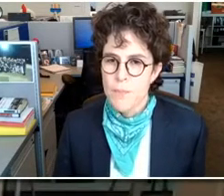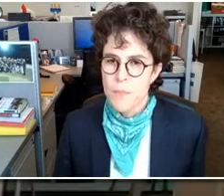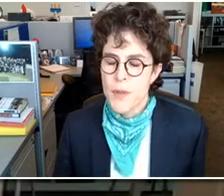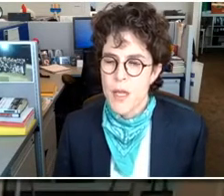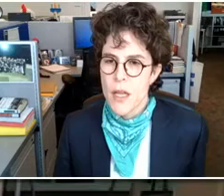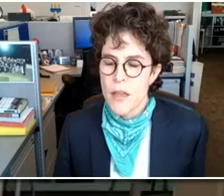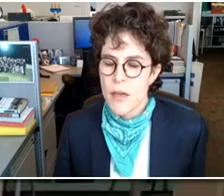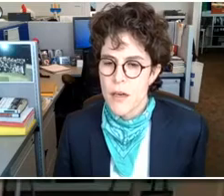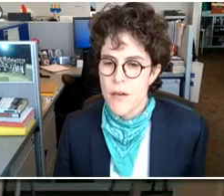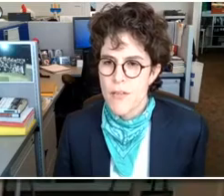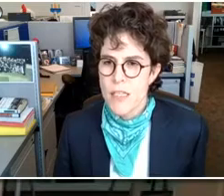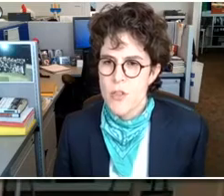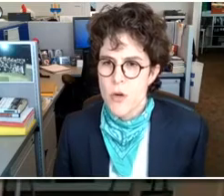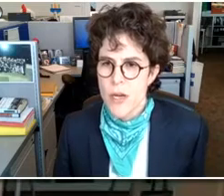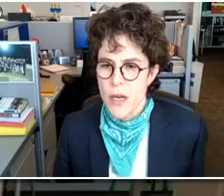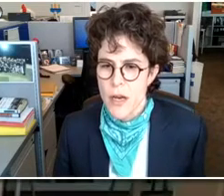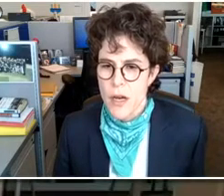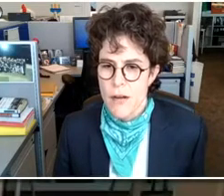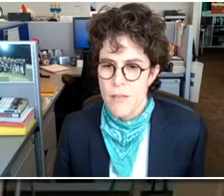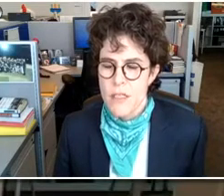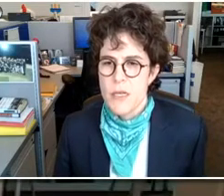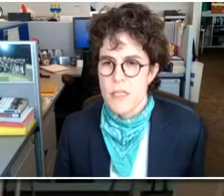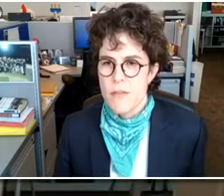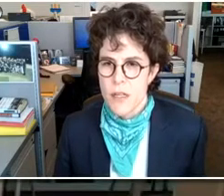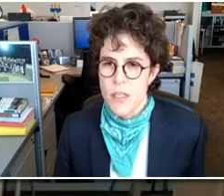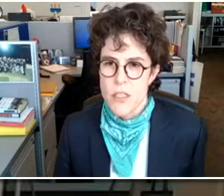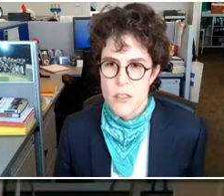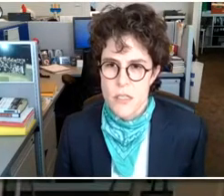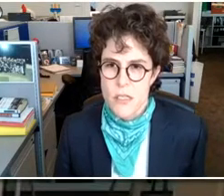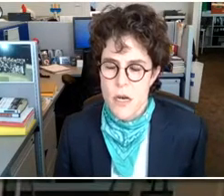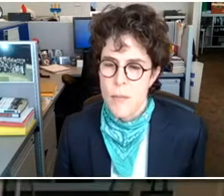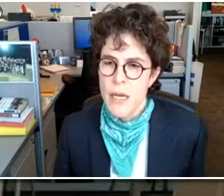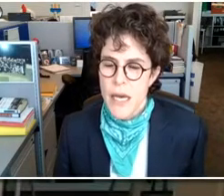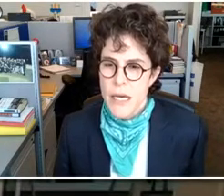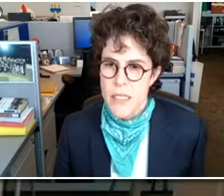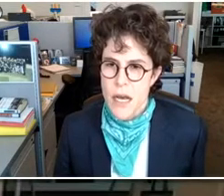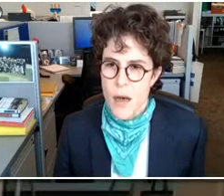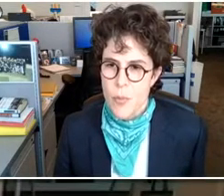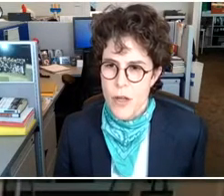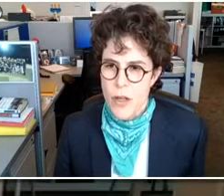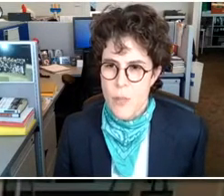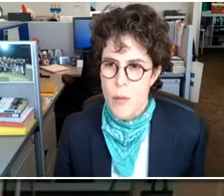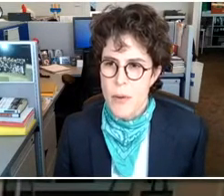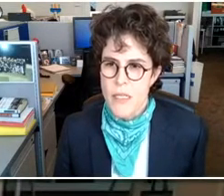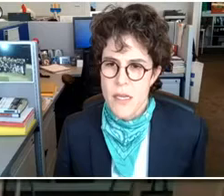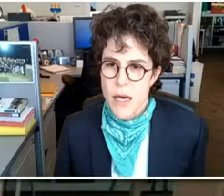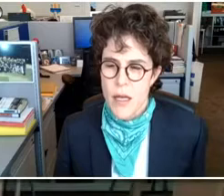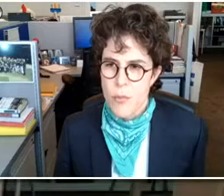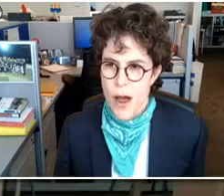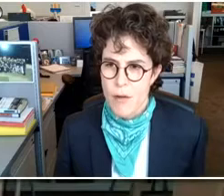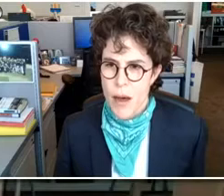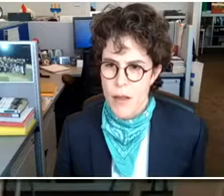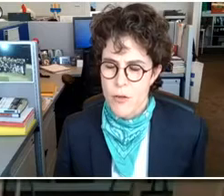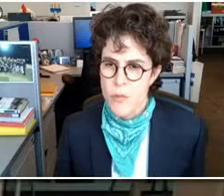shared kitchens and bathrooms um I want to make it abundantly clear to these committees and to the individuals who are listening and